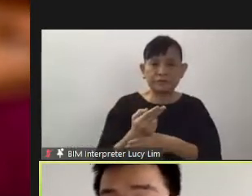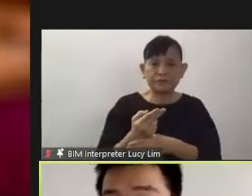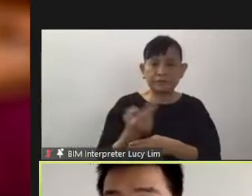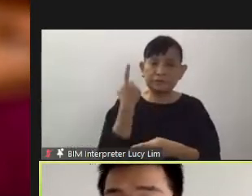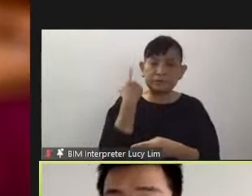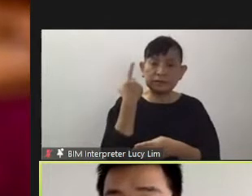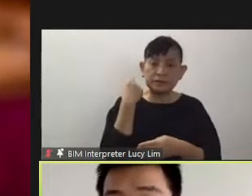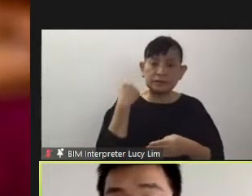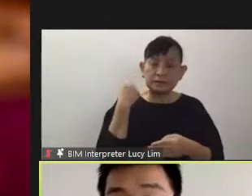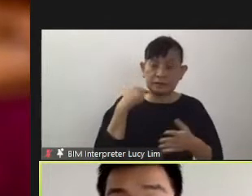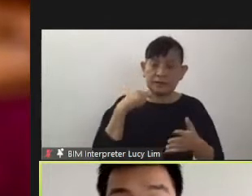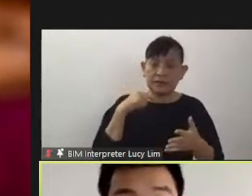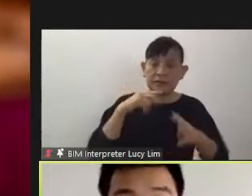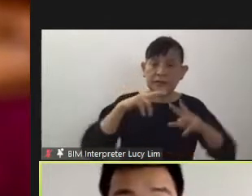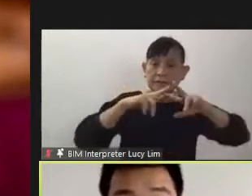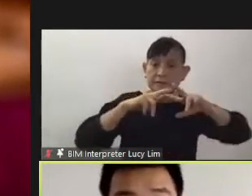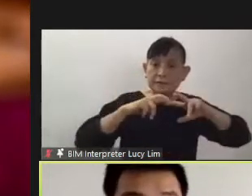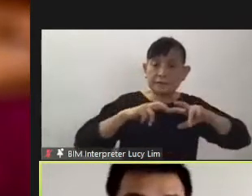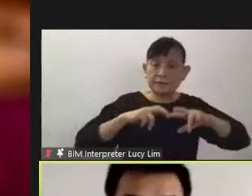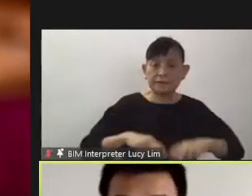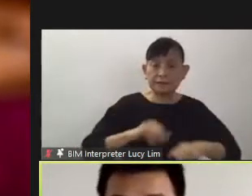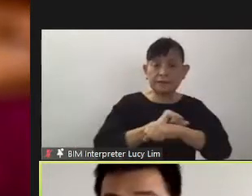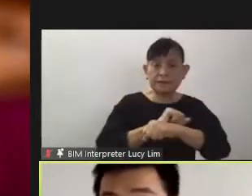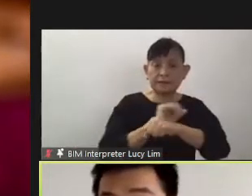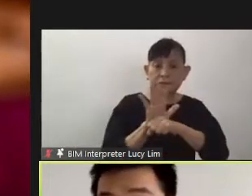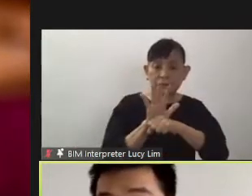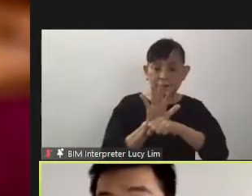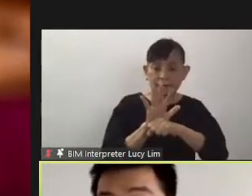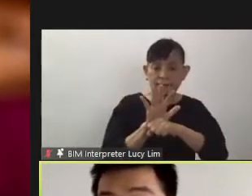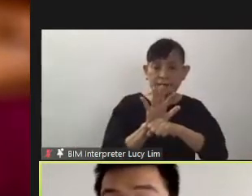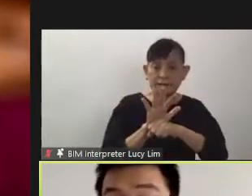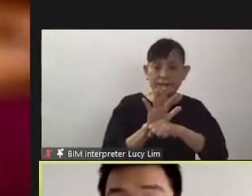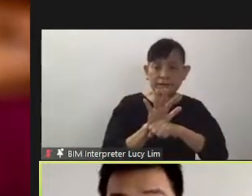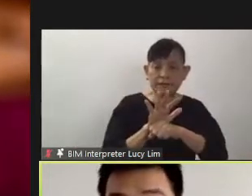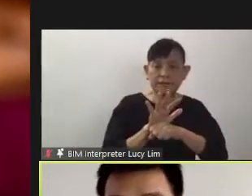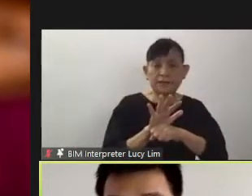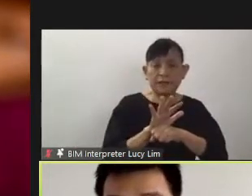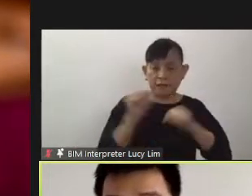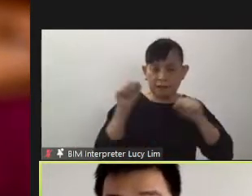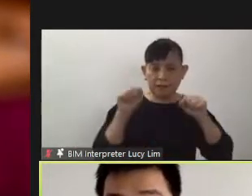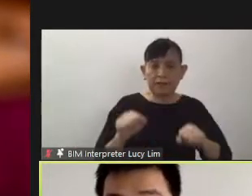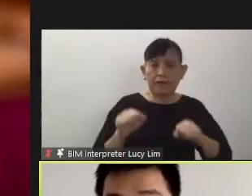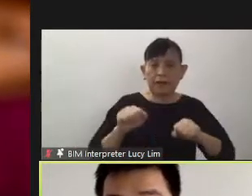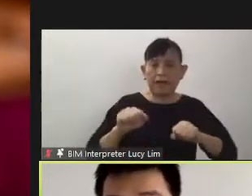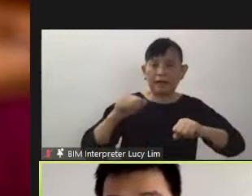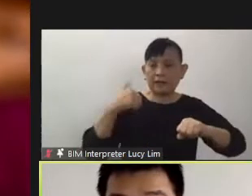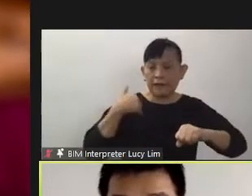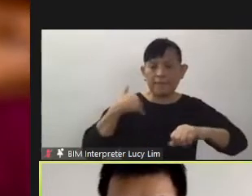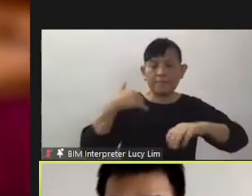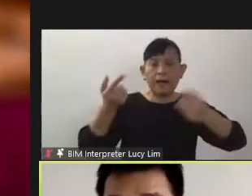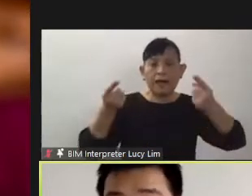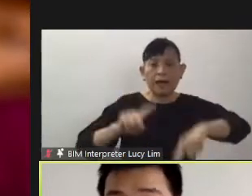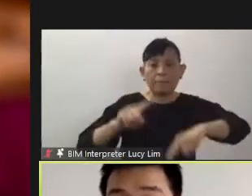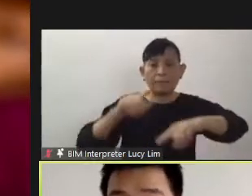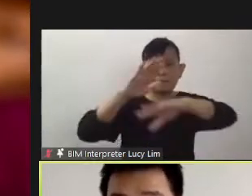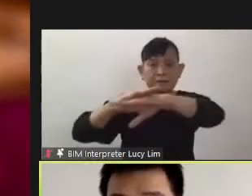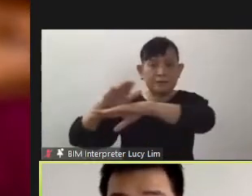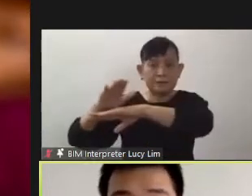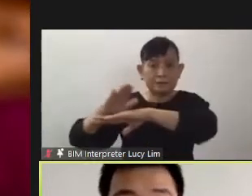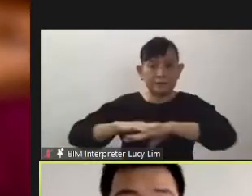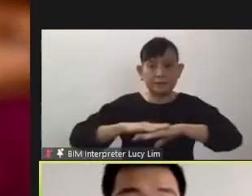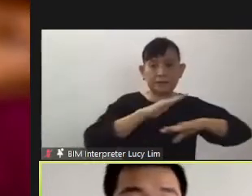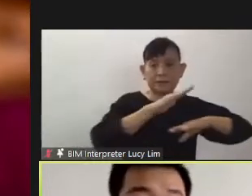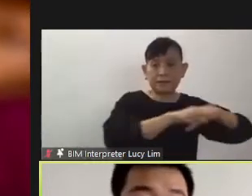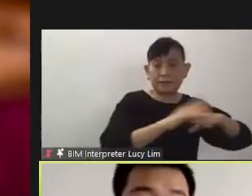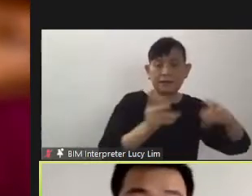has shown that the COVID-19 virus can remain viable on many faces, surfaces. For